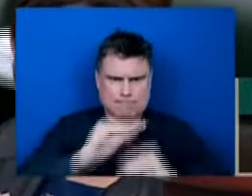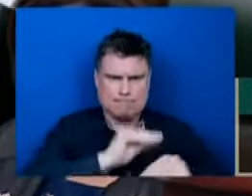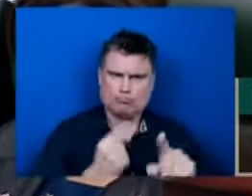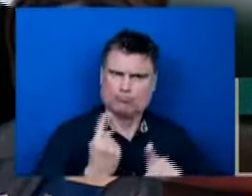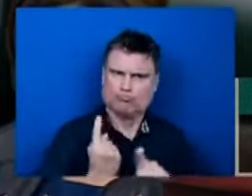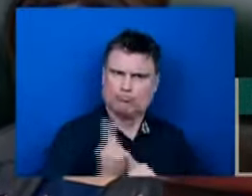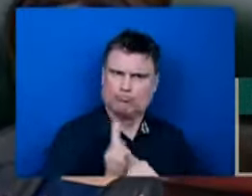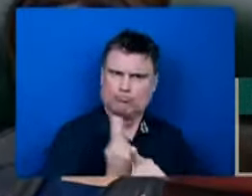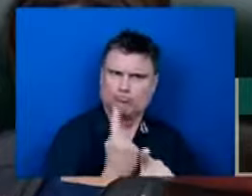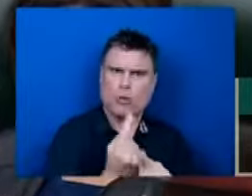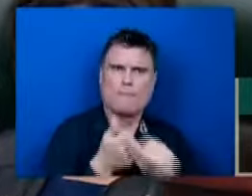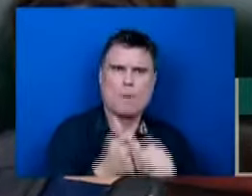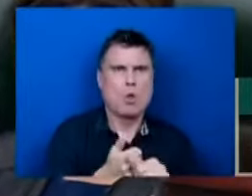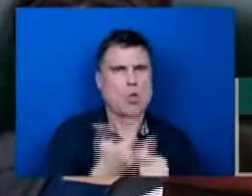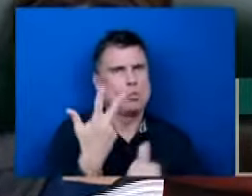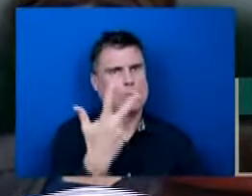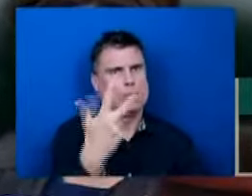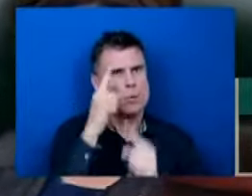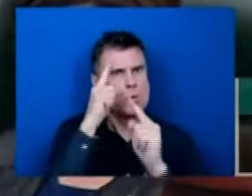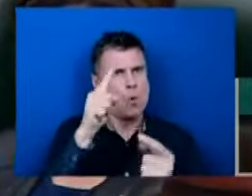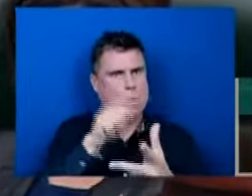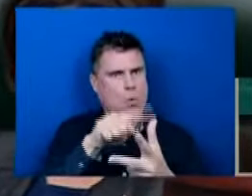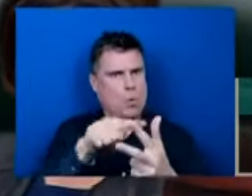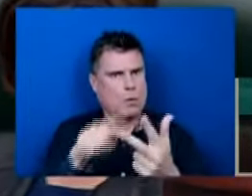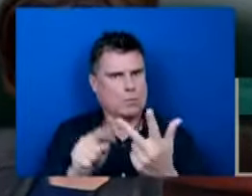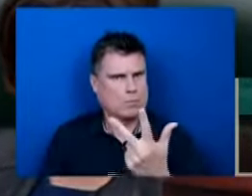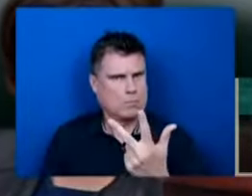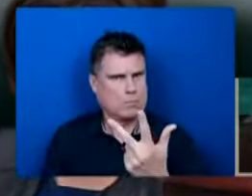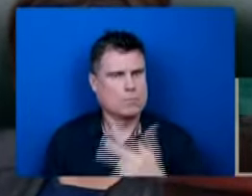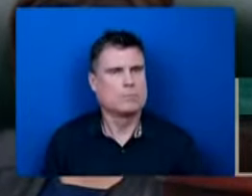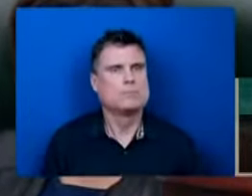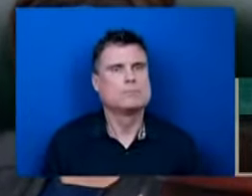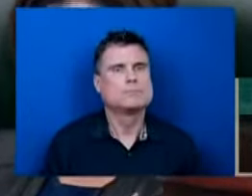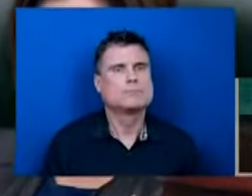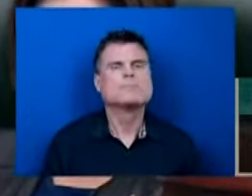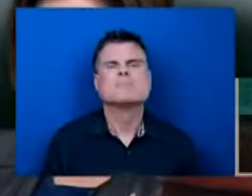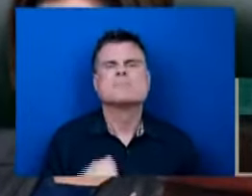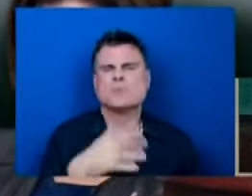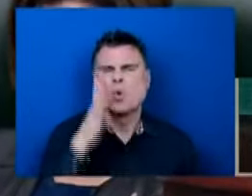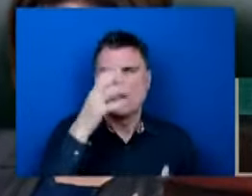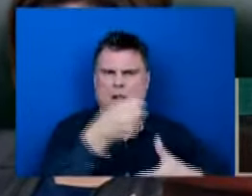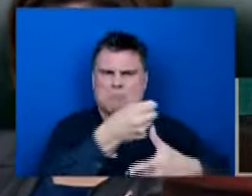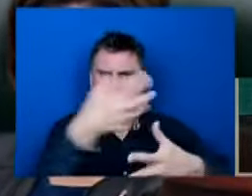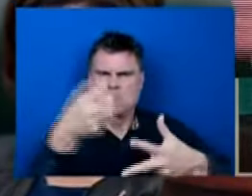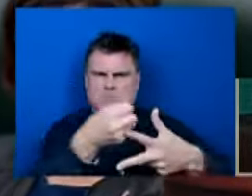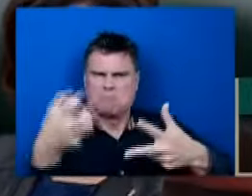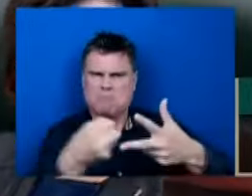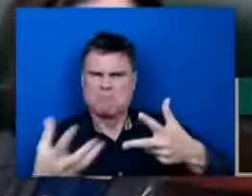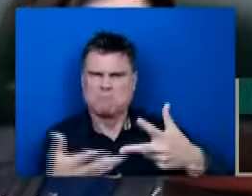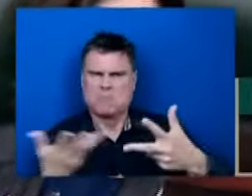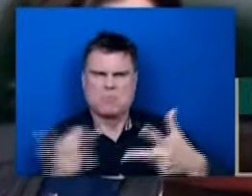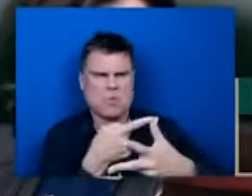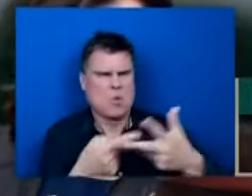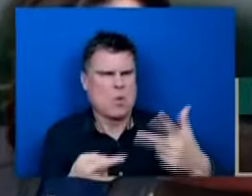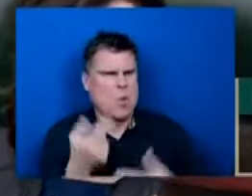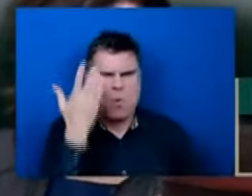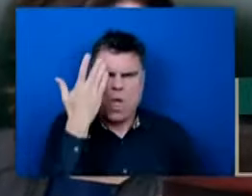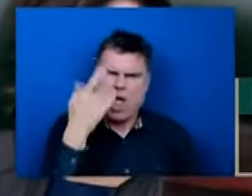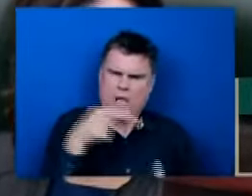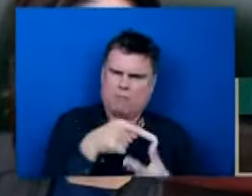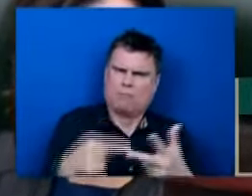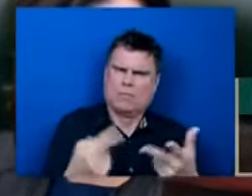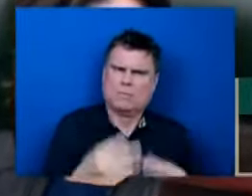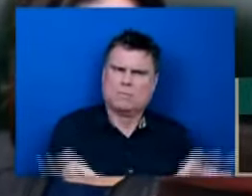Mr. Speaker, and begin to unpack these tenets. Why does any of this matter? Do we discuss fiscal anchors